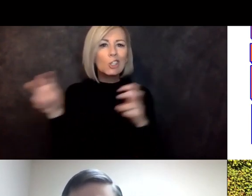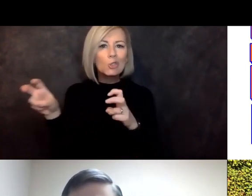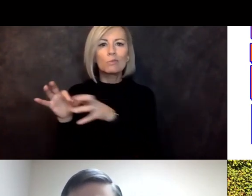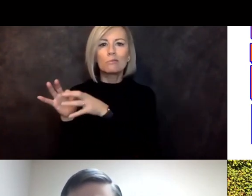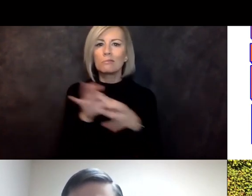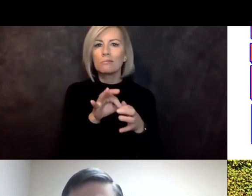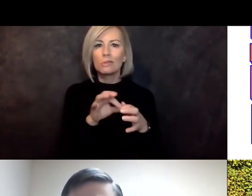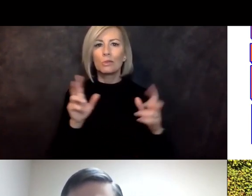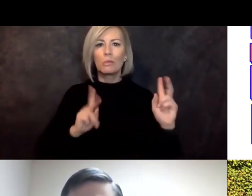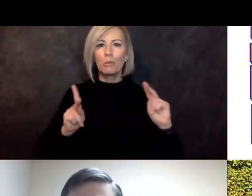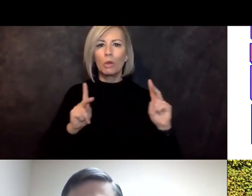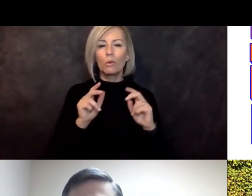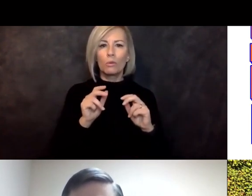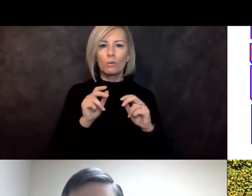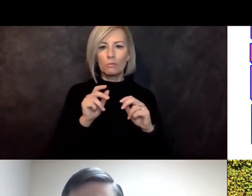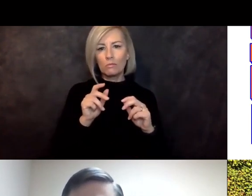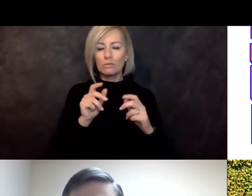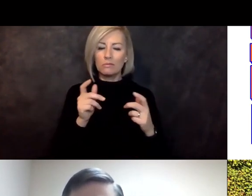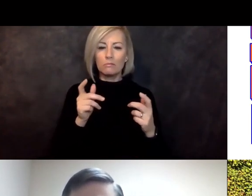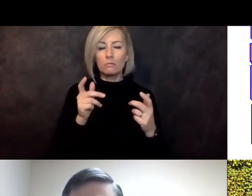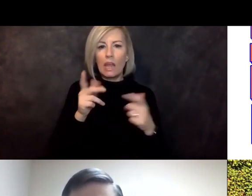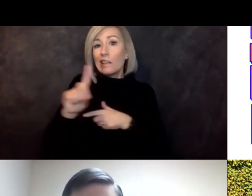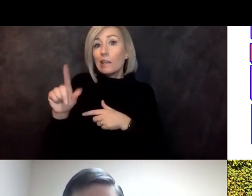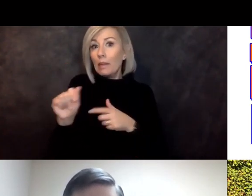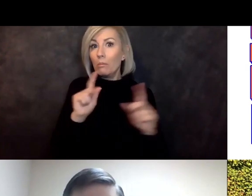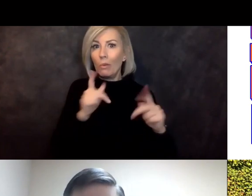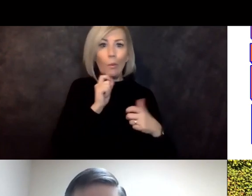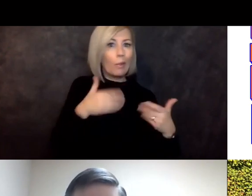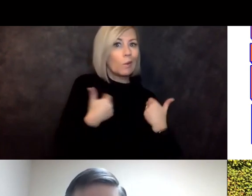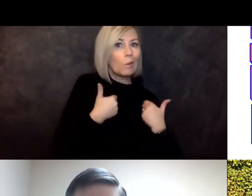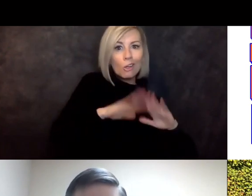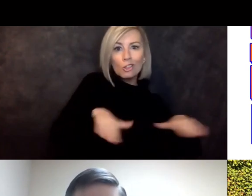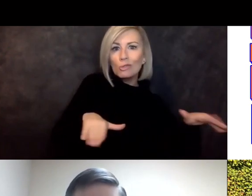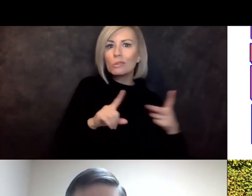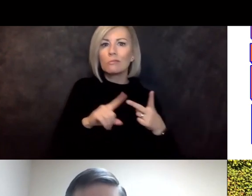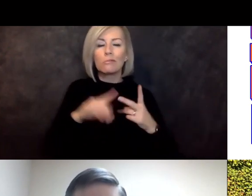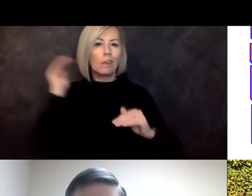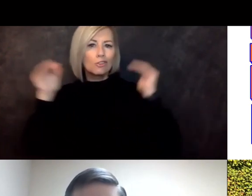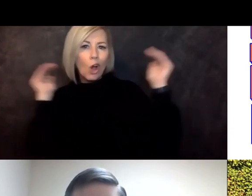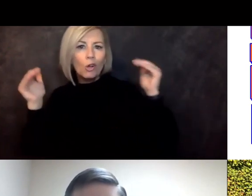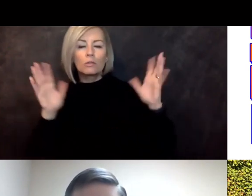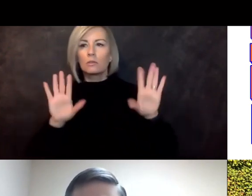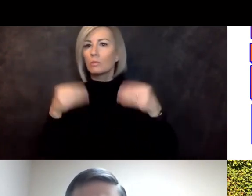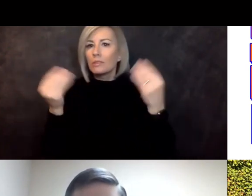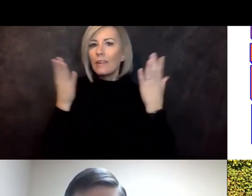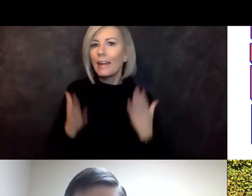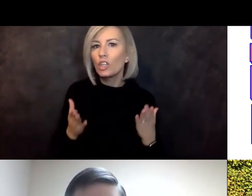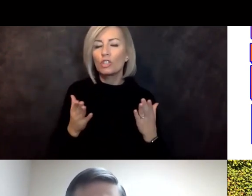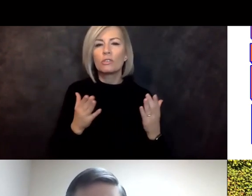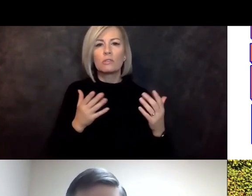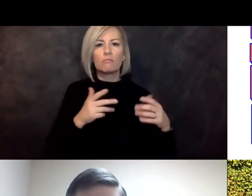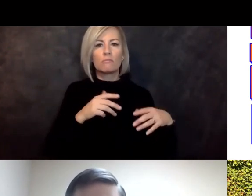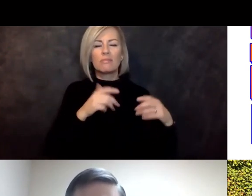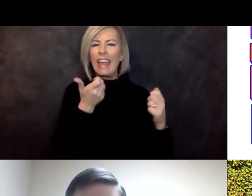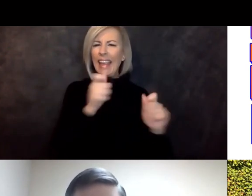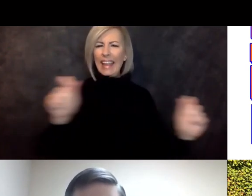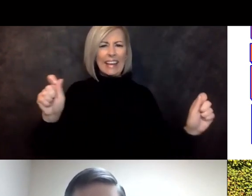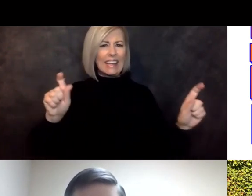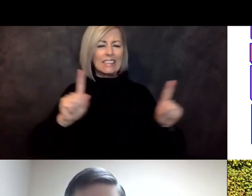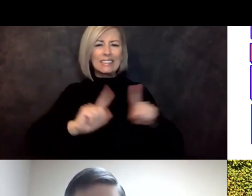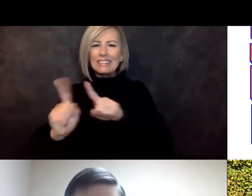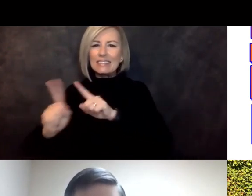people with disabilities, whether they're young children, adults, providers. Any number of